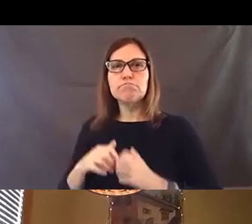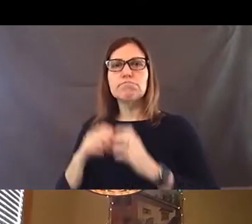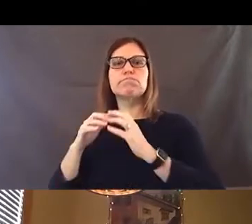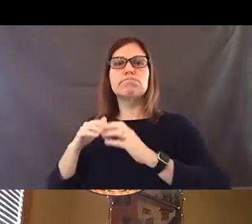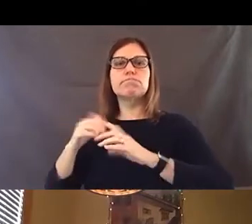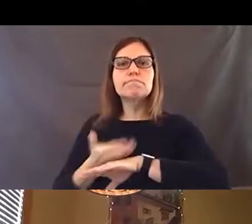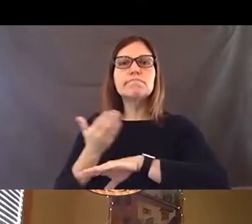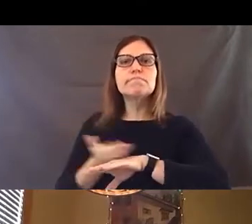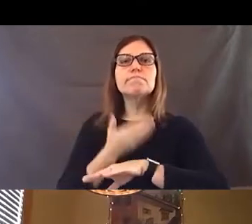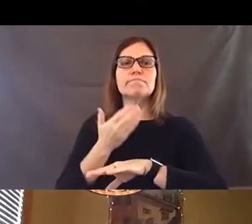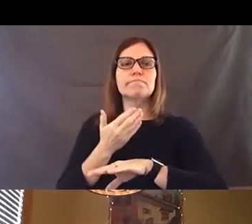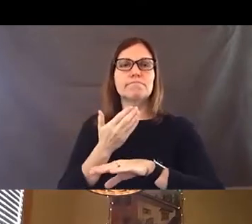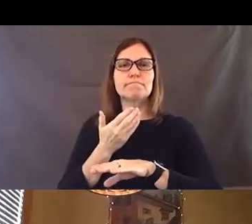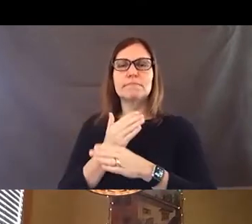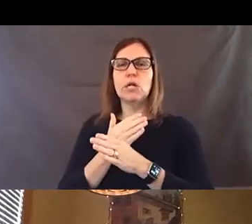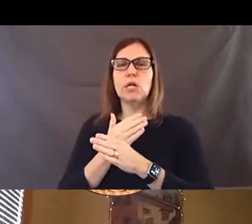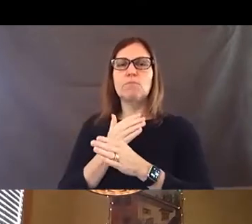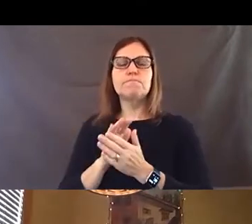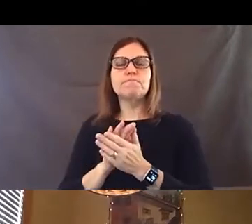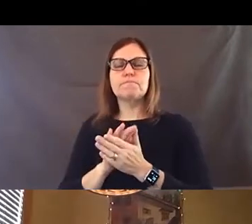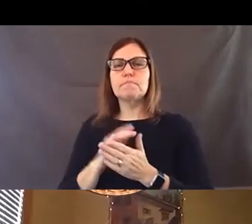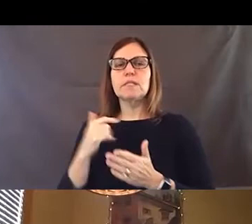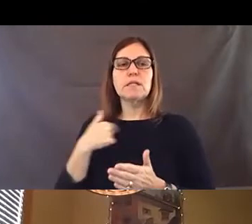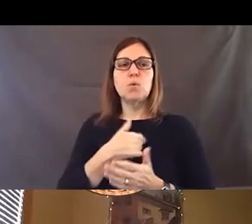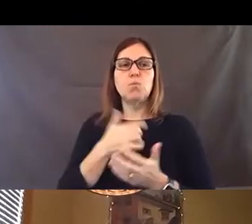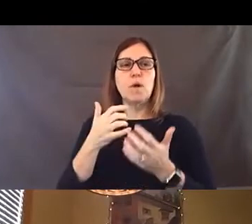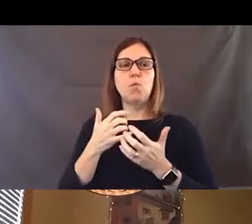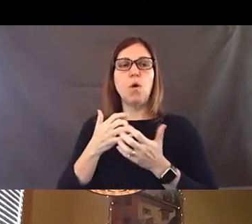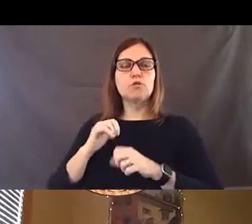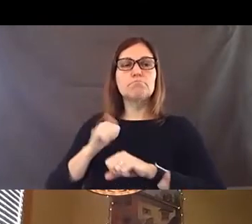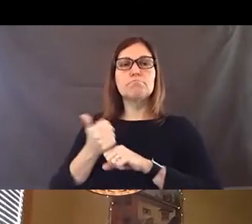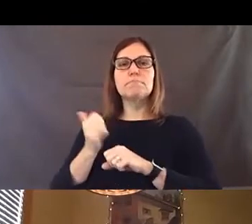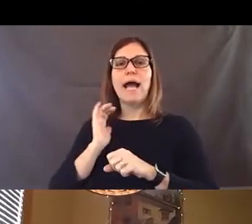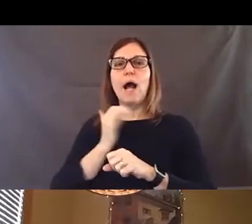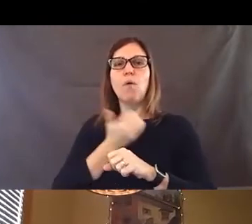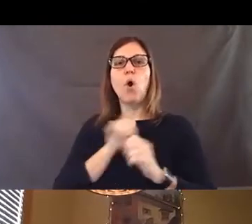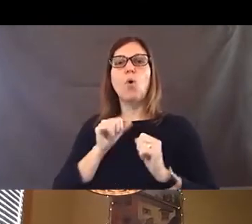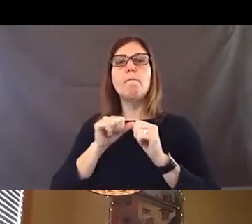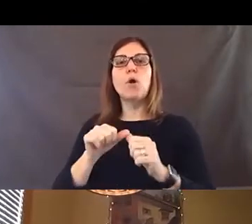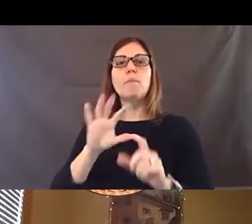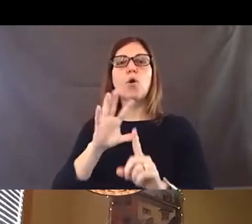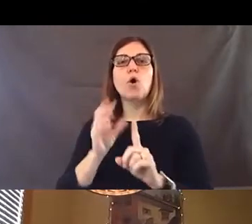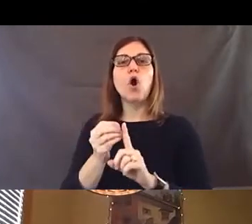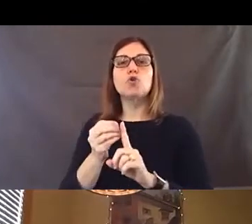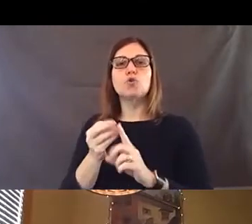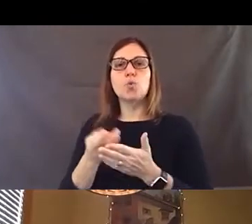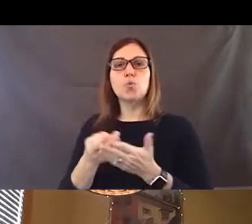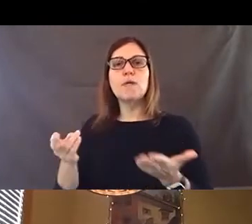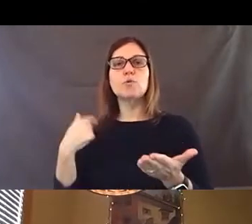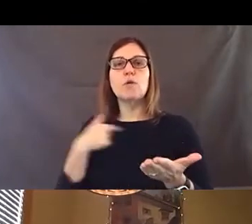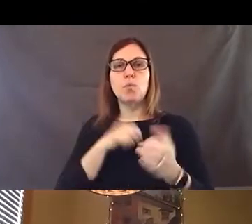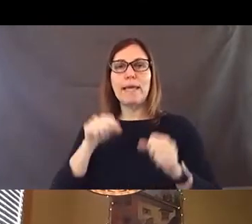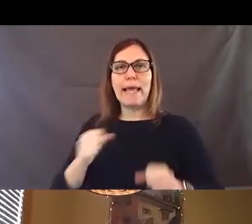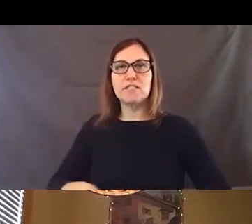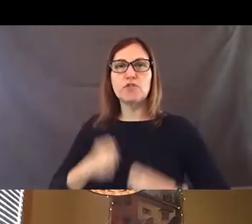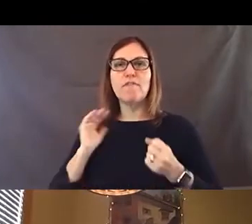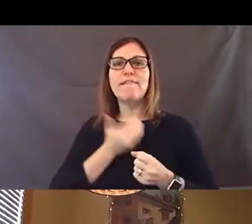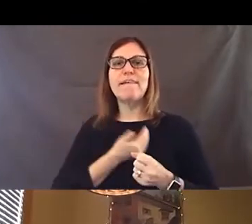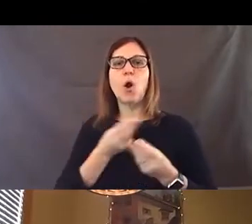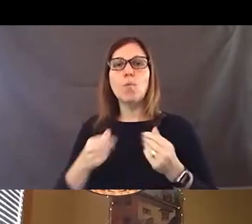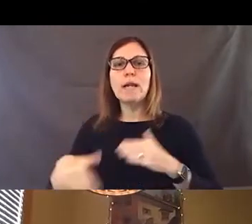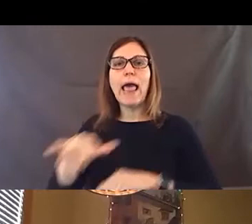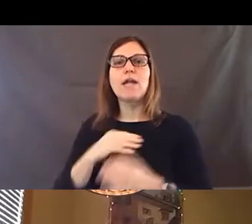our own permacultural spaces to grow our own food so that we may survive on our own lands. After all